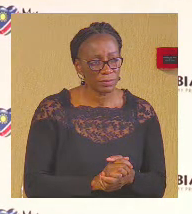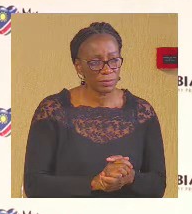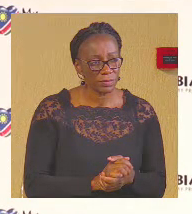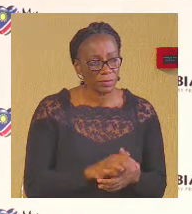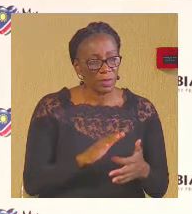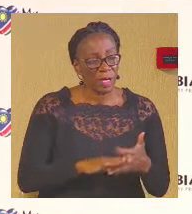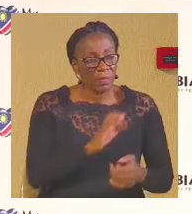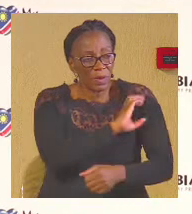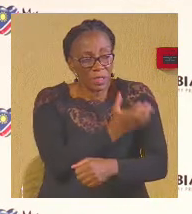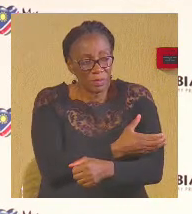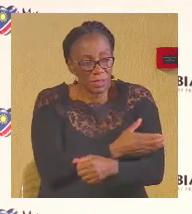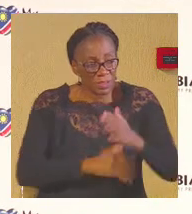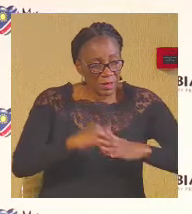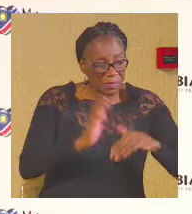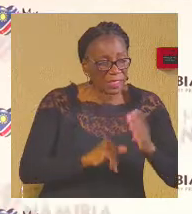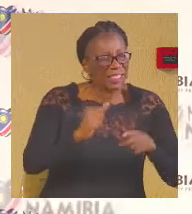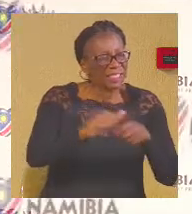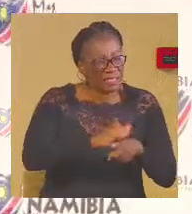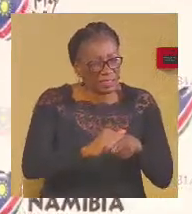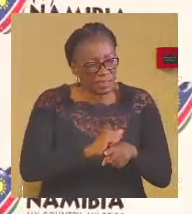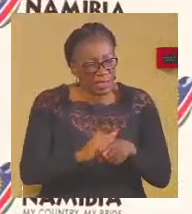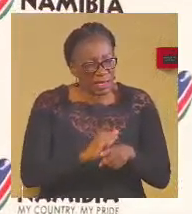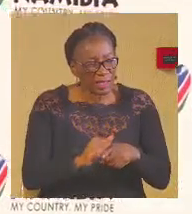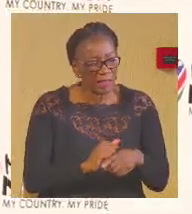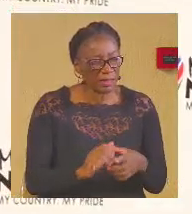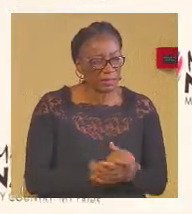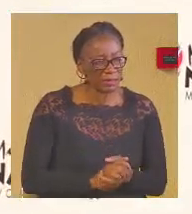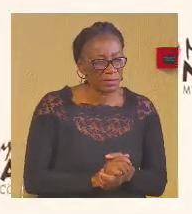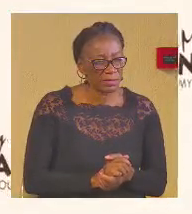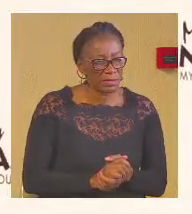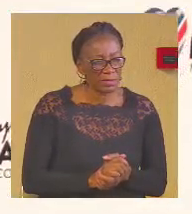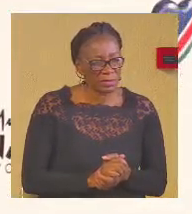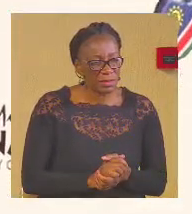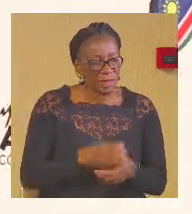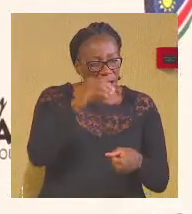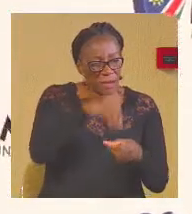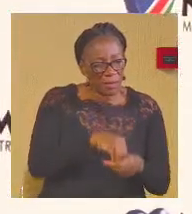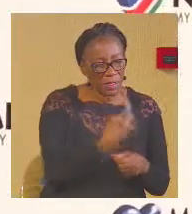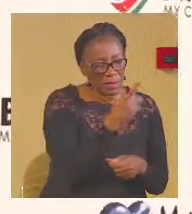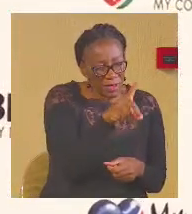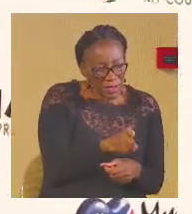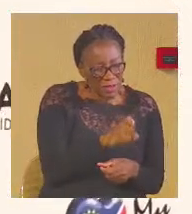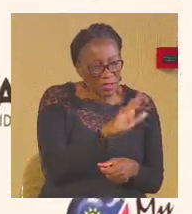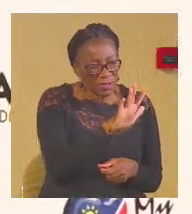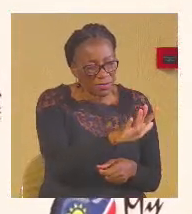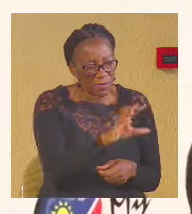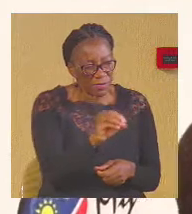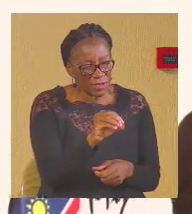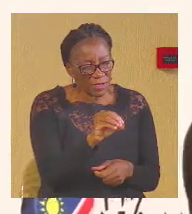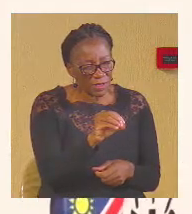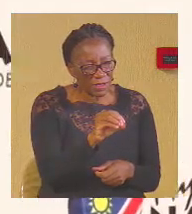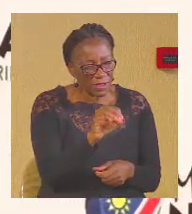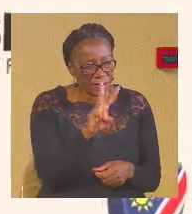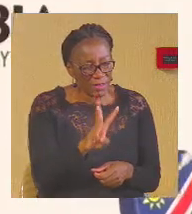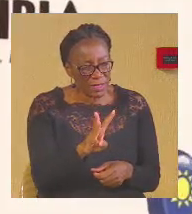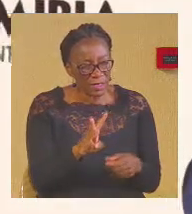all about training, it's all about preparedness. And among the 1,053 that we have recruited is a number of health workers.